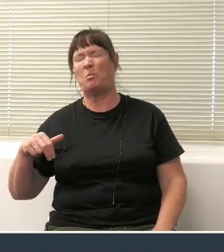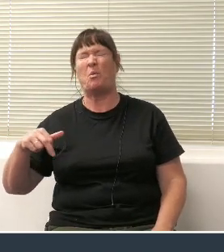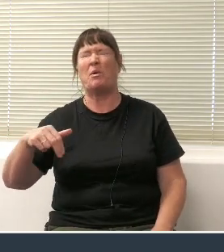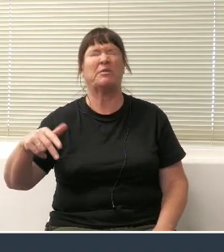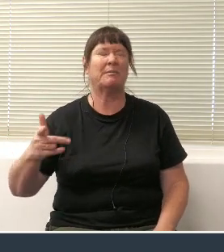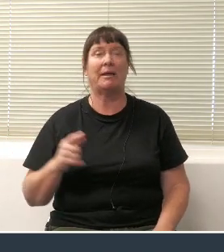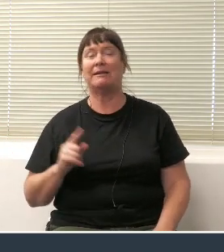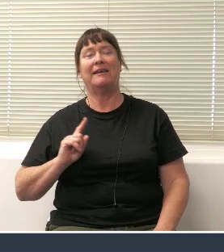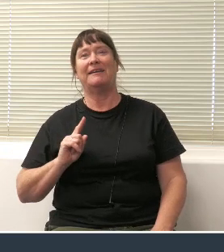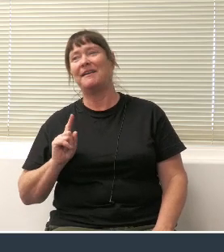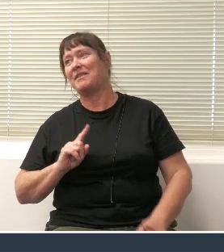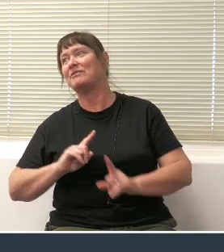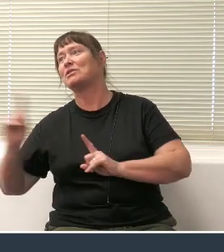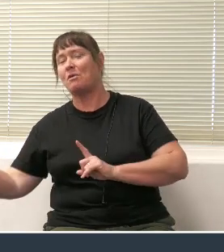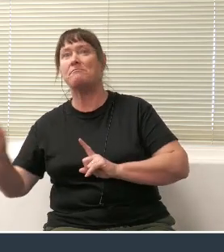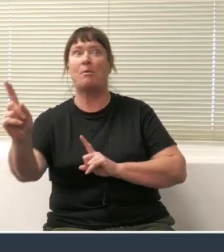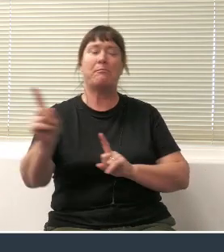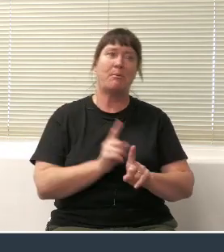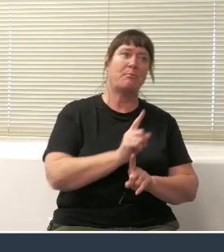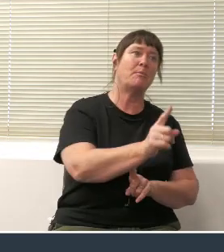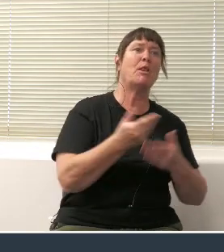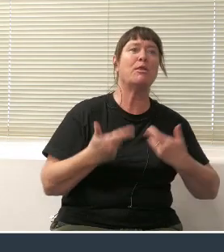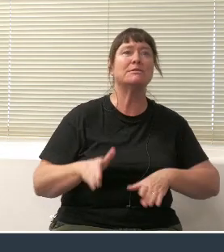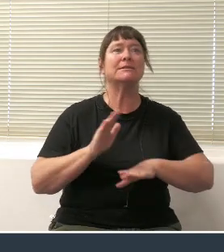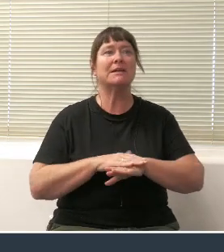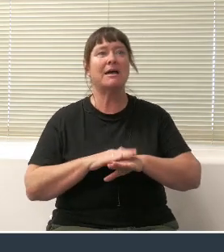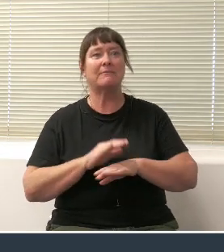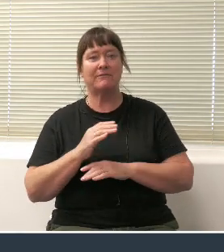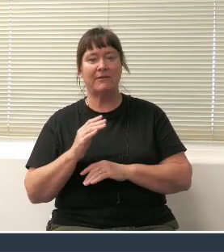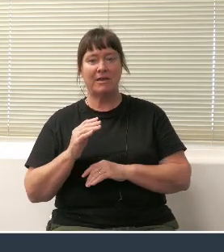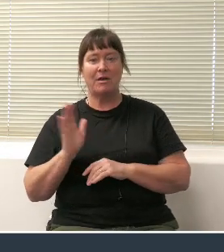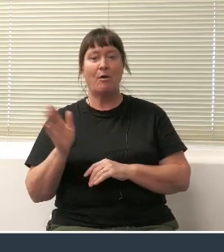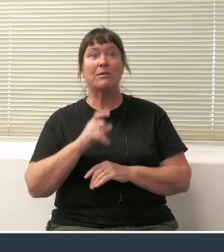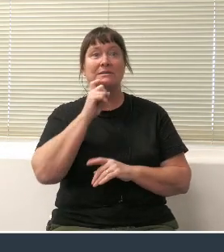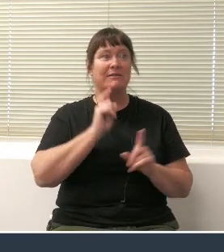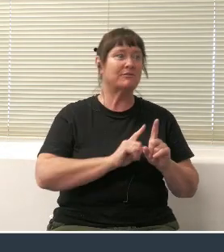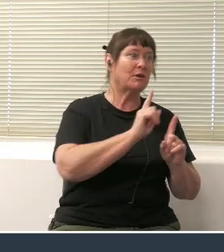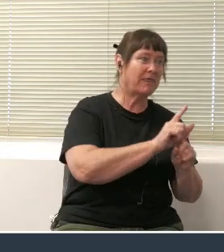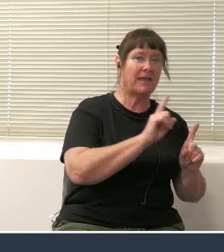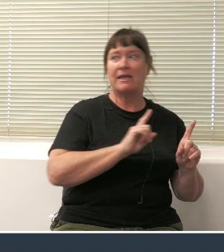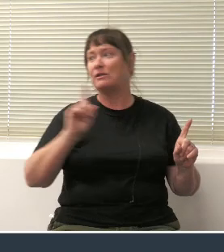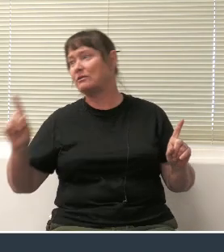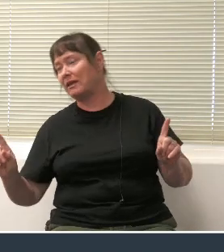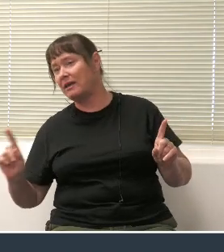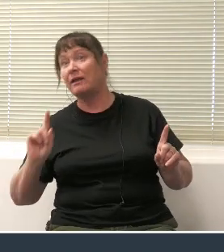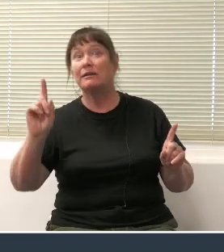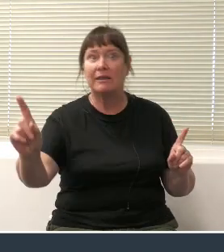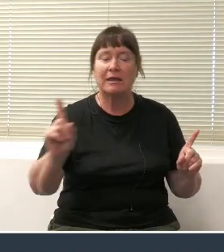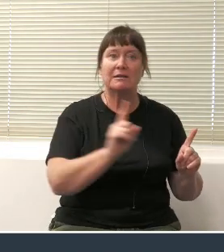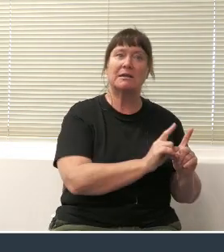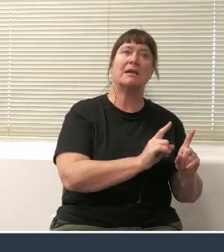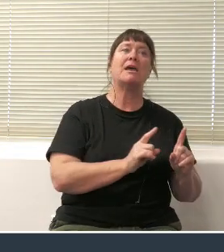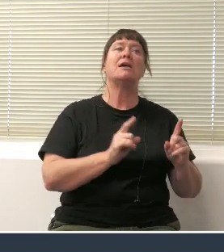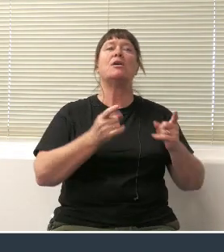effectively and efficiently across the town, but as they move, for every staff member that has to move between buildings for a meeting, that's